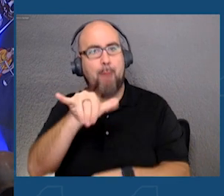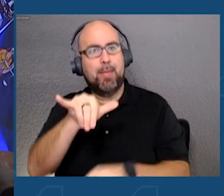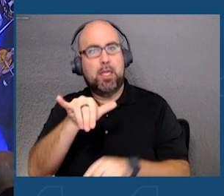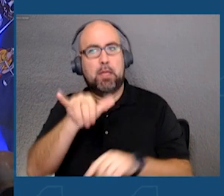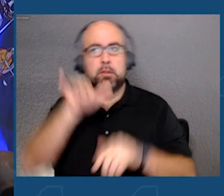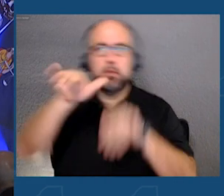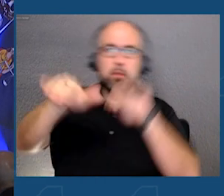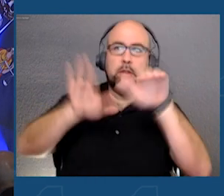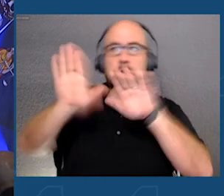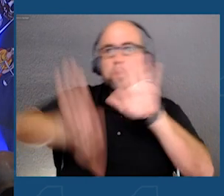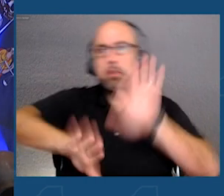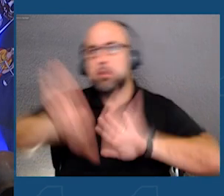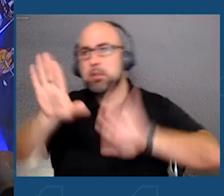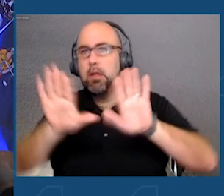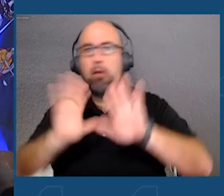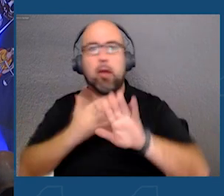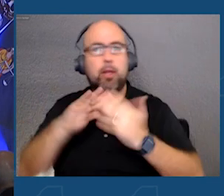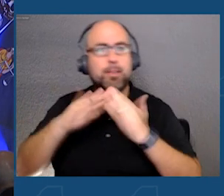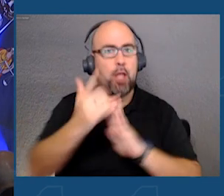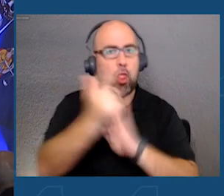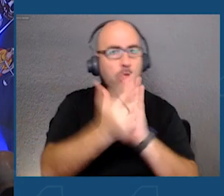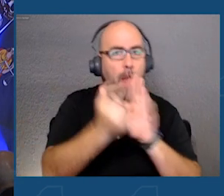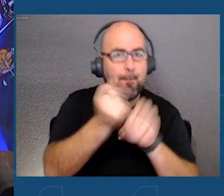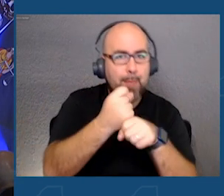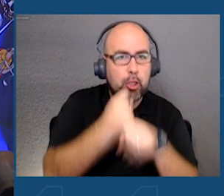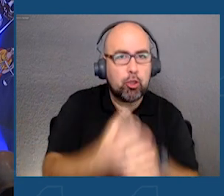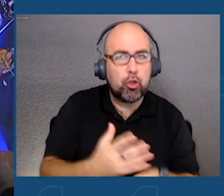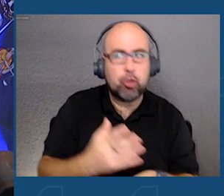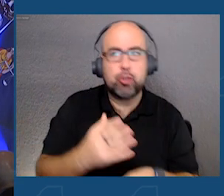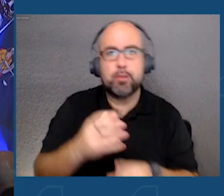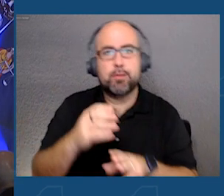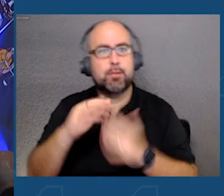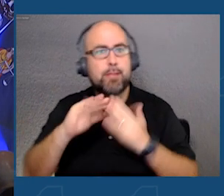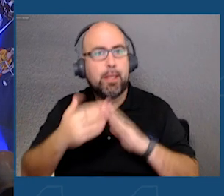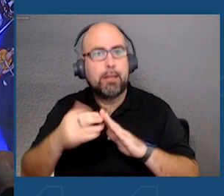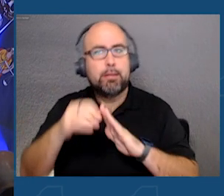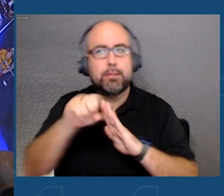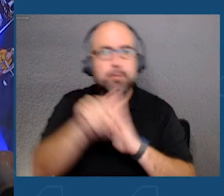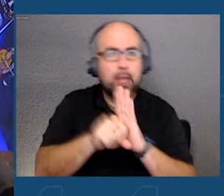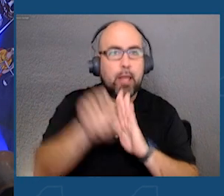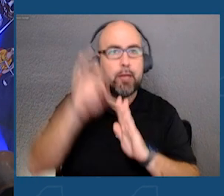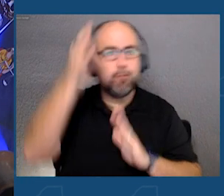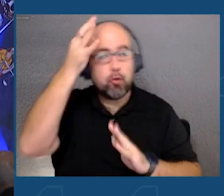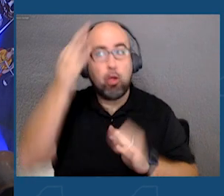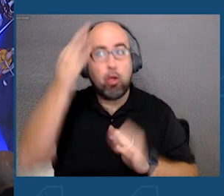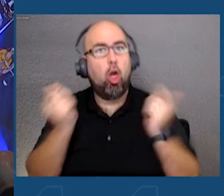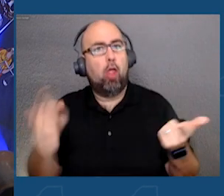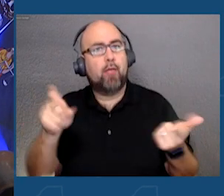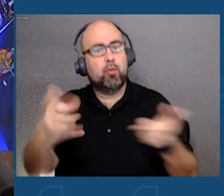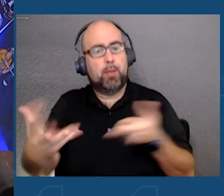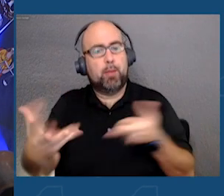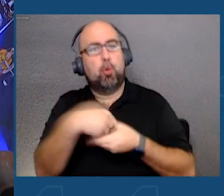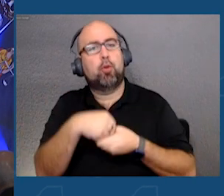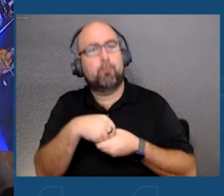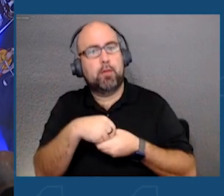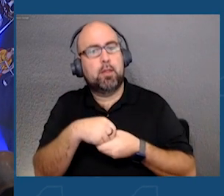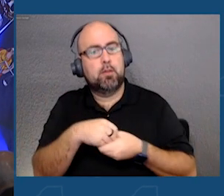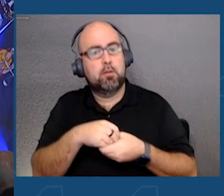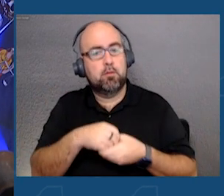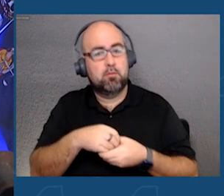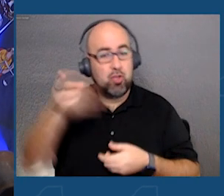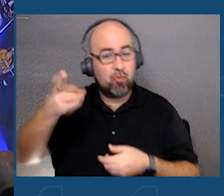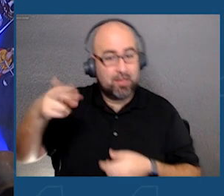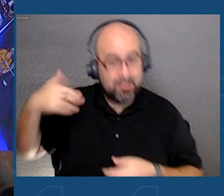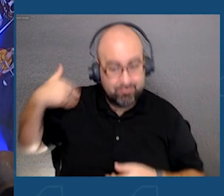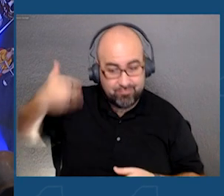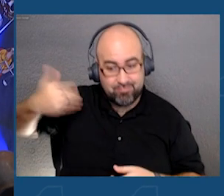lawmakers, our state lawmakers, our federal lawmakers. We all must be a part of it. Historically, You can't be a detached spectator on this